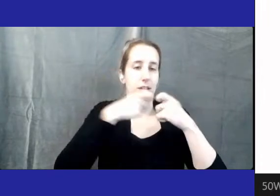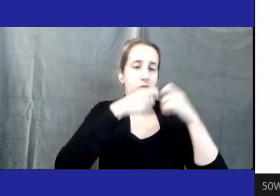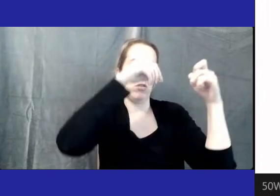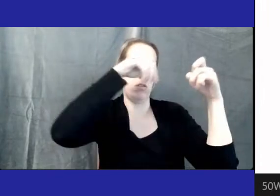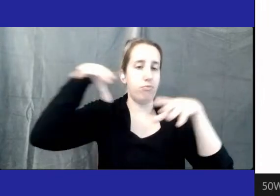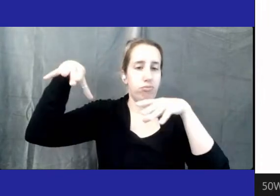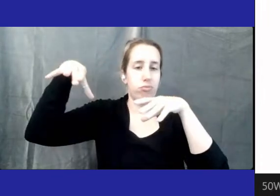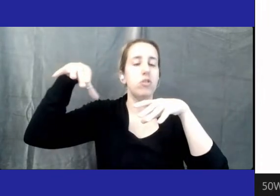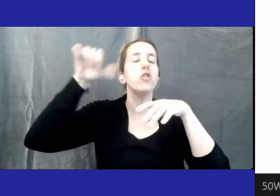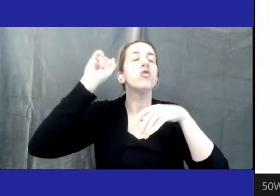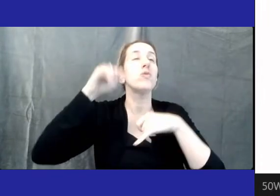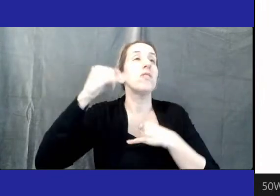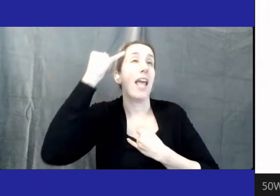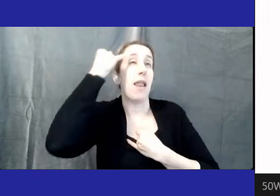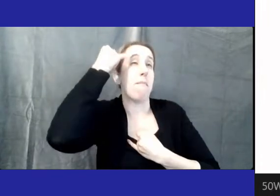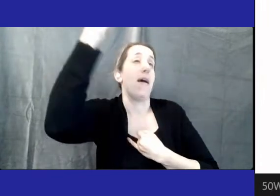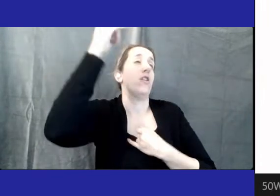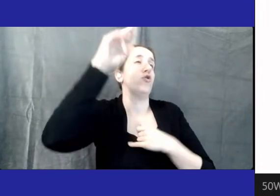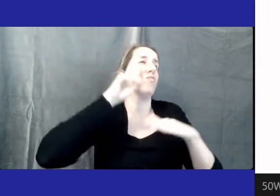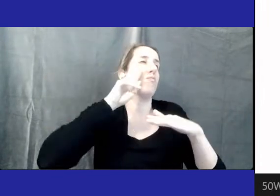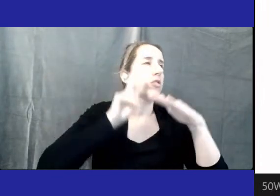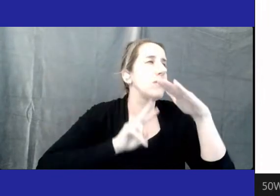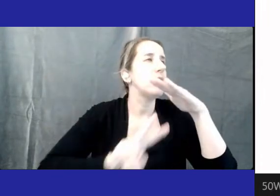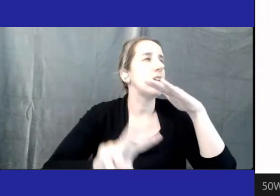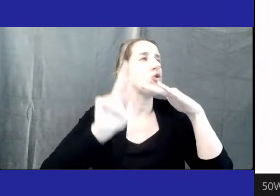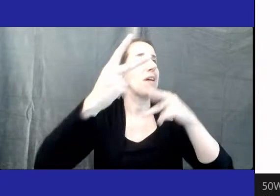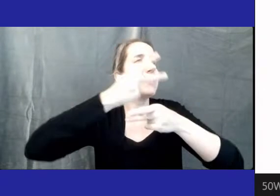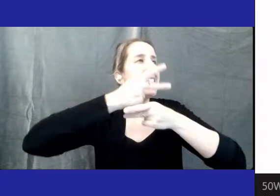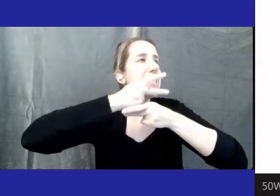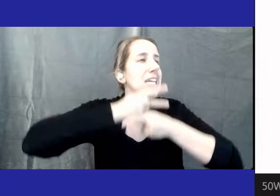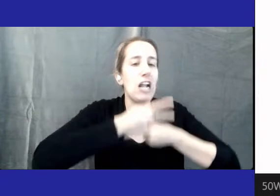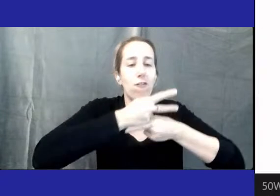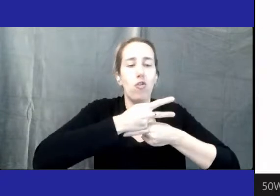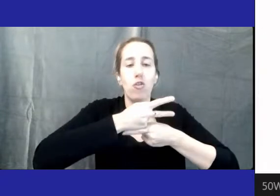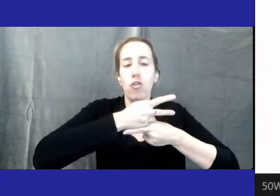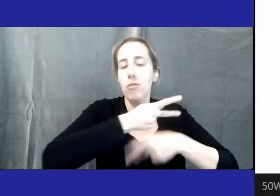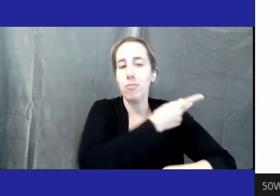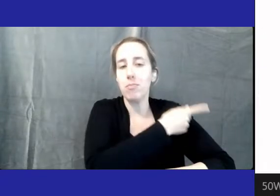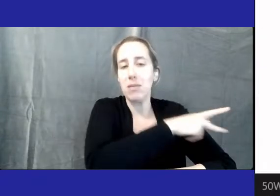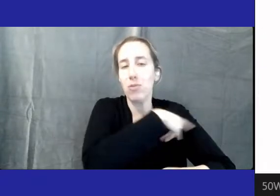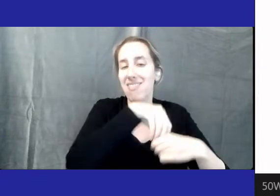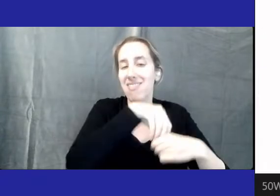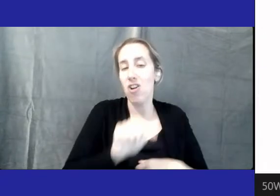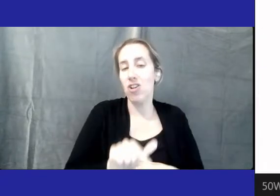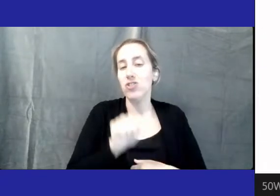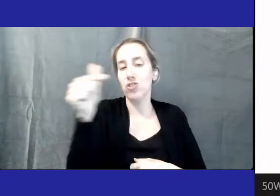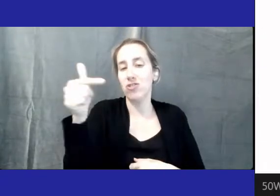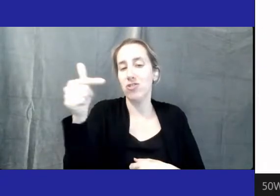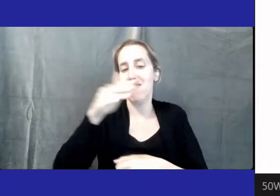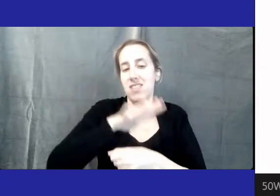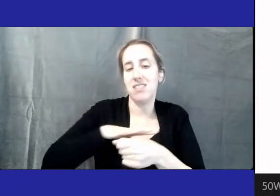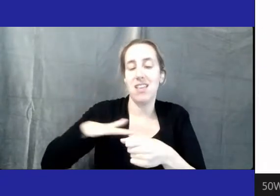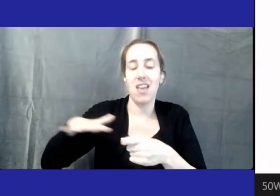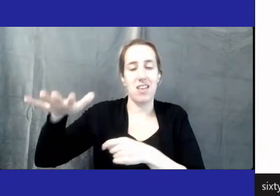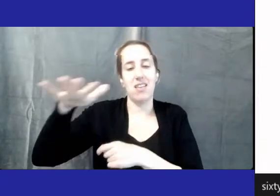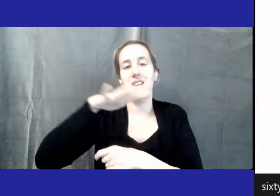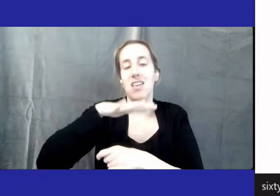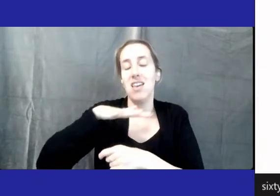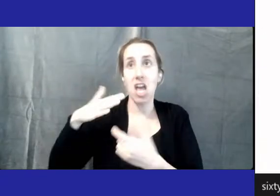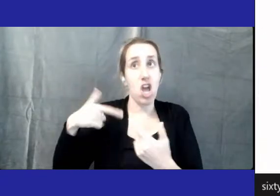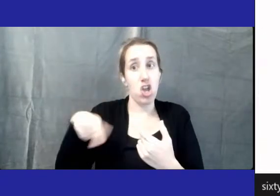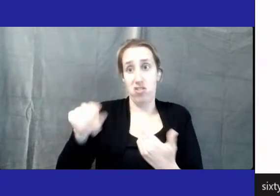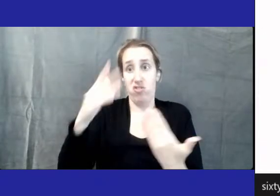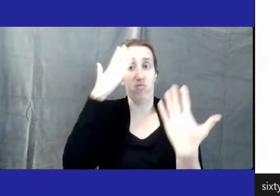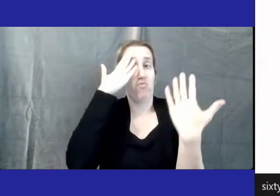have of needing to care for people in an alternative setting, right? And you don't know. Now, in the